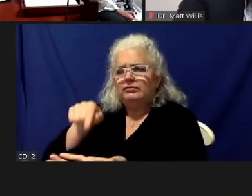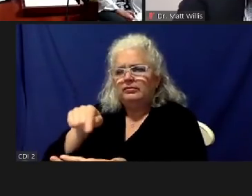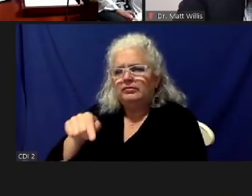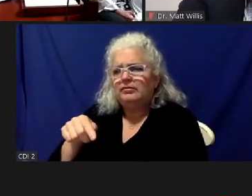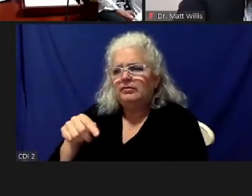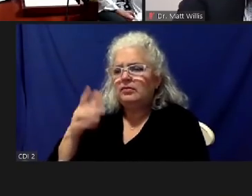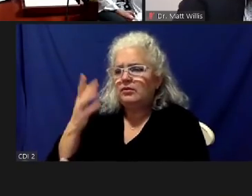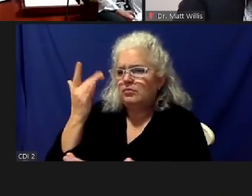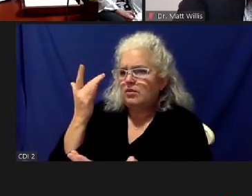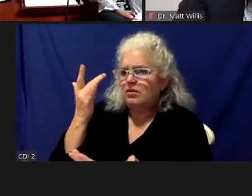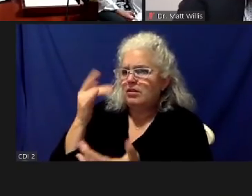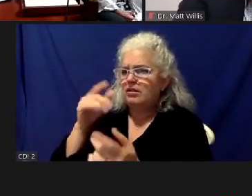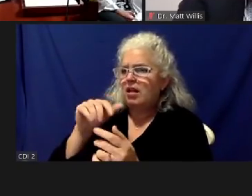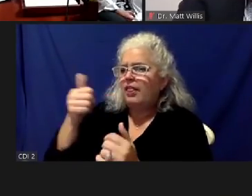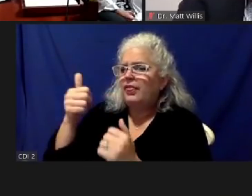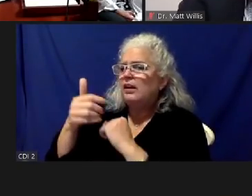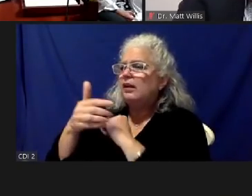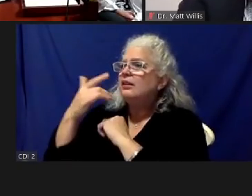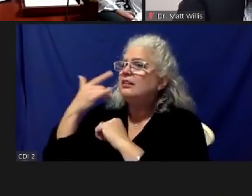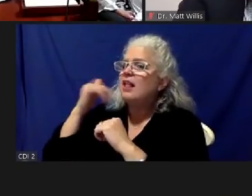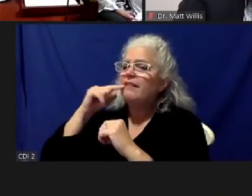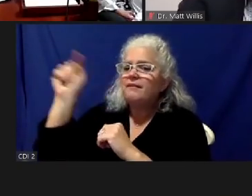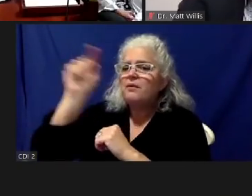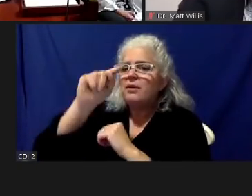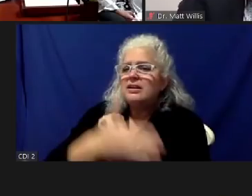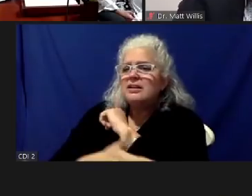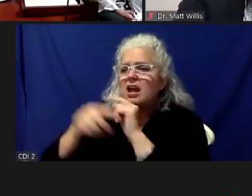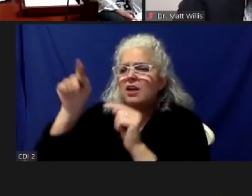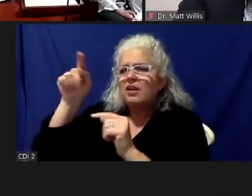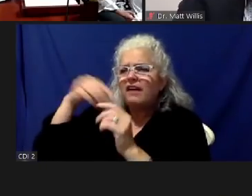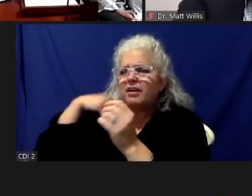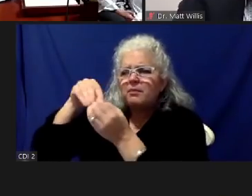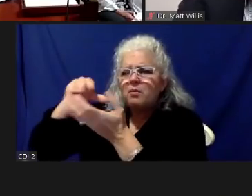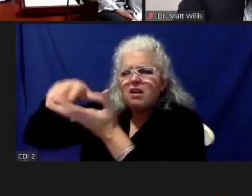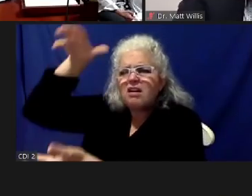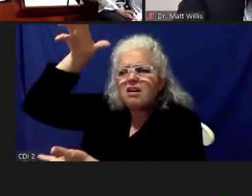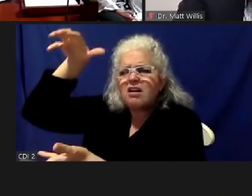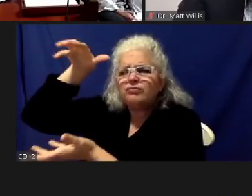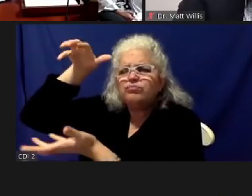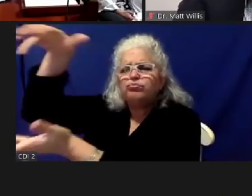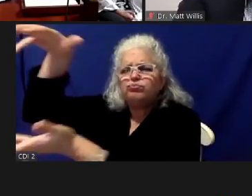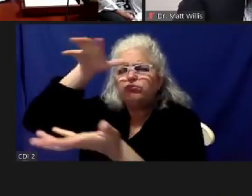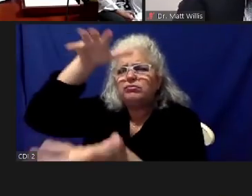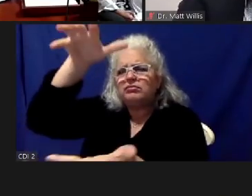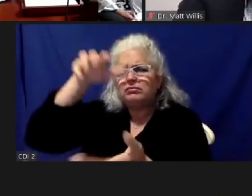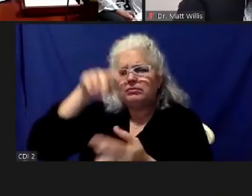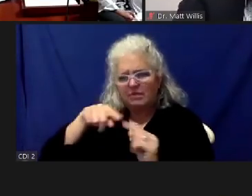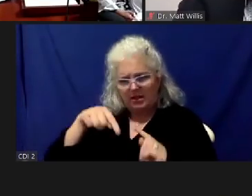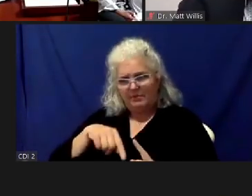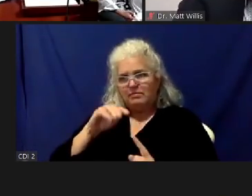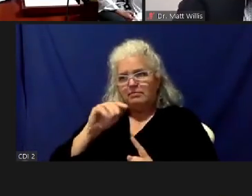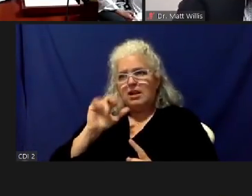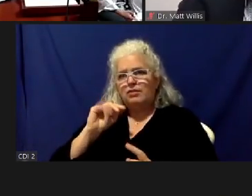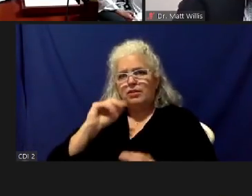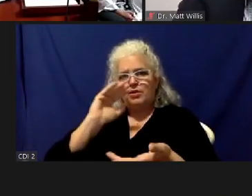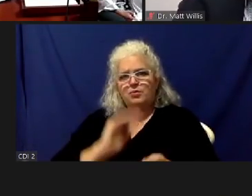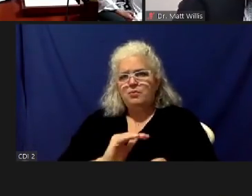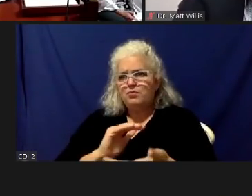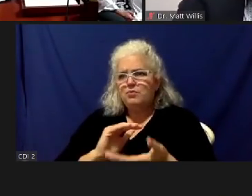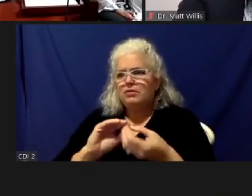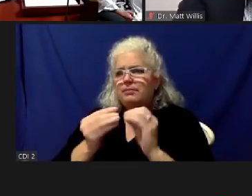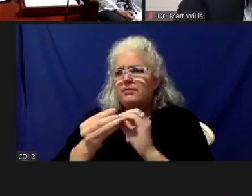have a much, much larger vaccine supply and what Marin receives is next to nothing? It's a great question.